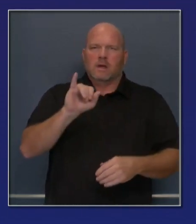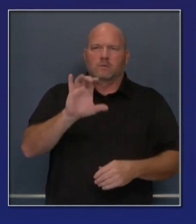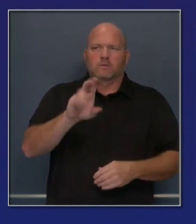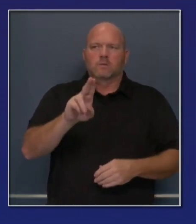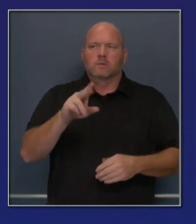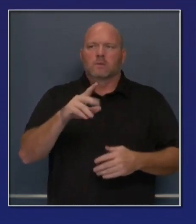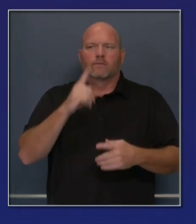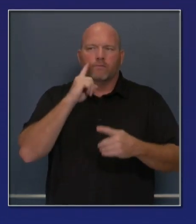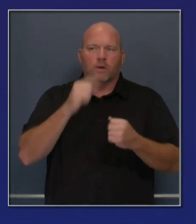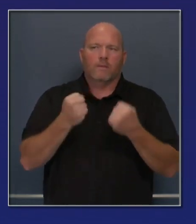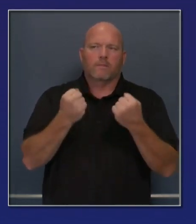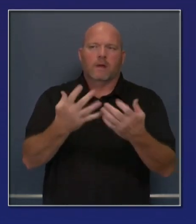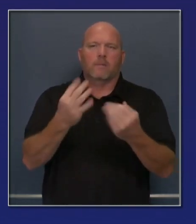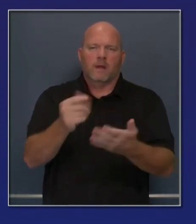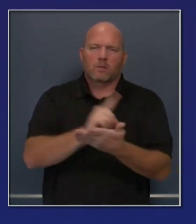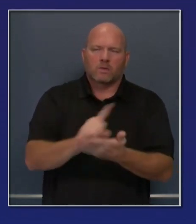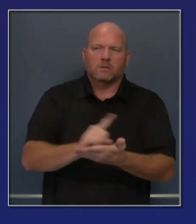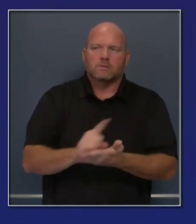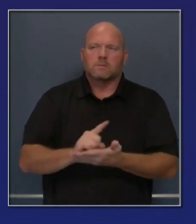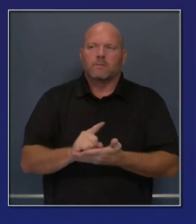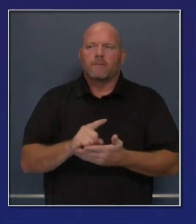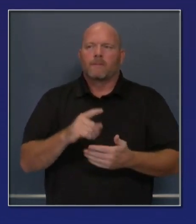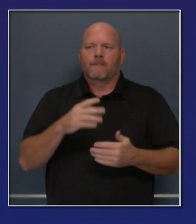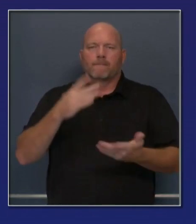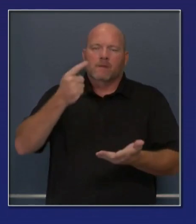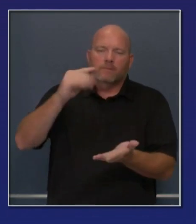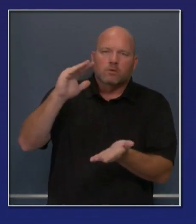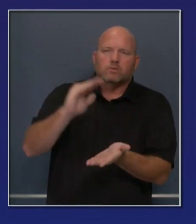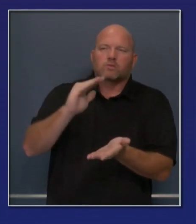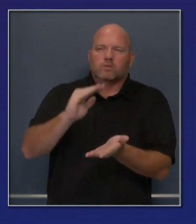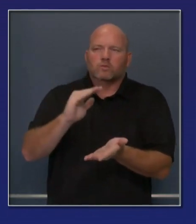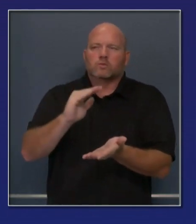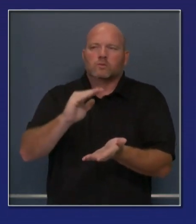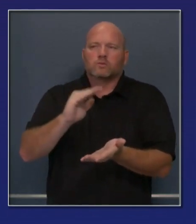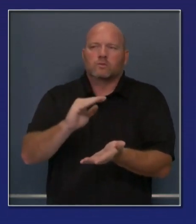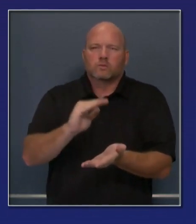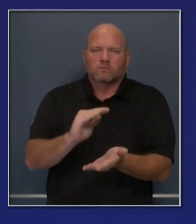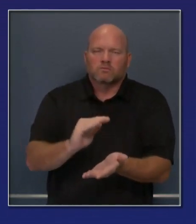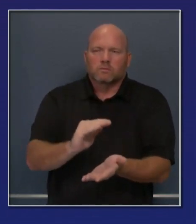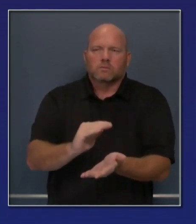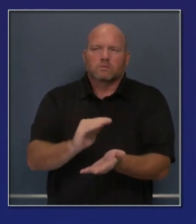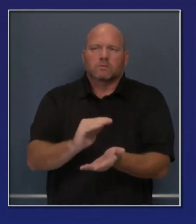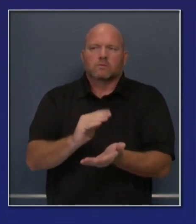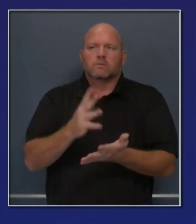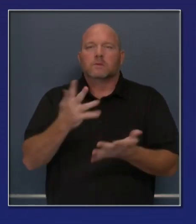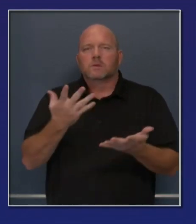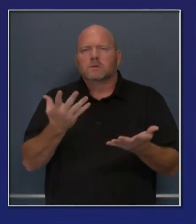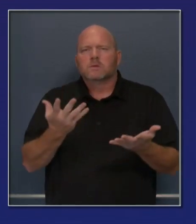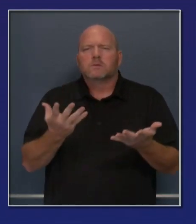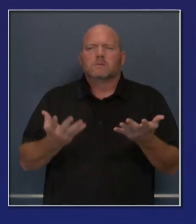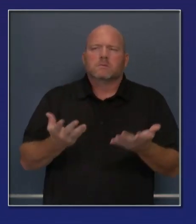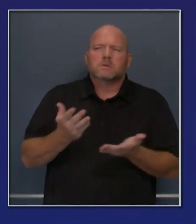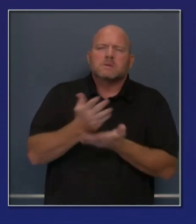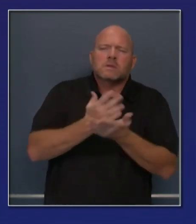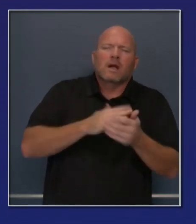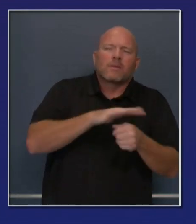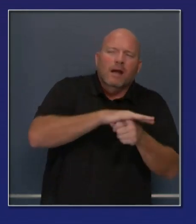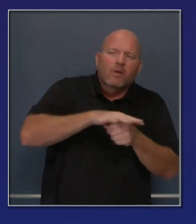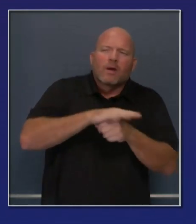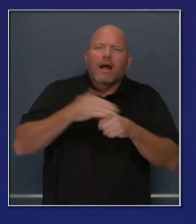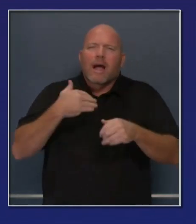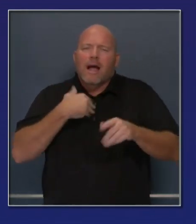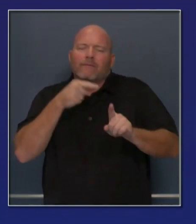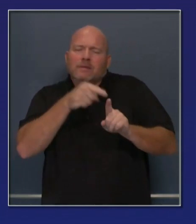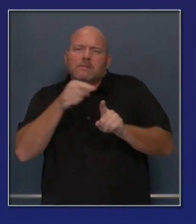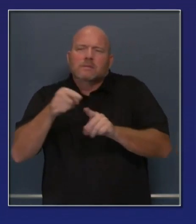many weeks. It's slowing down modestly. Again, these are just areas of caution, sober